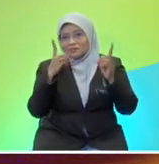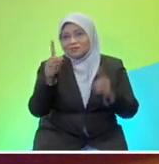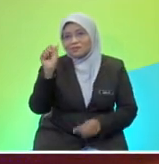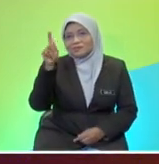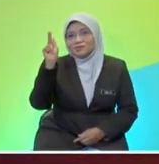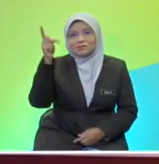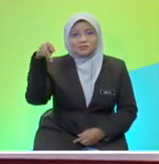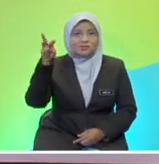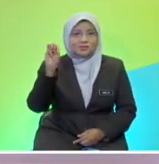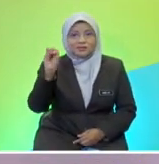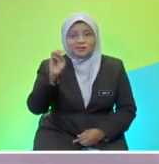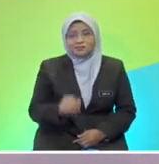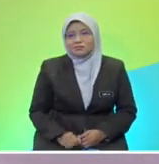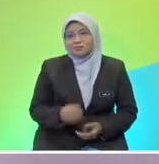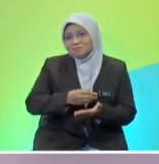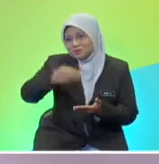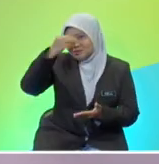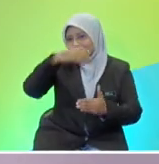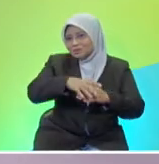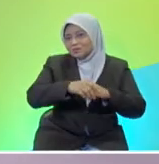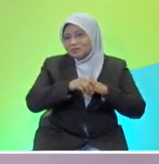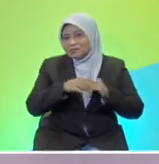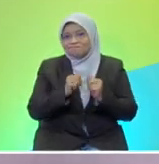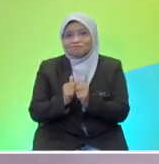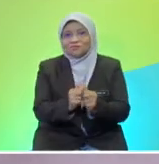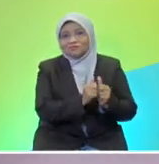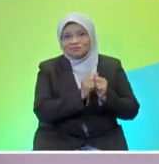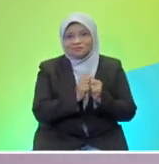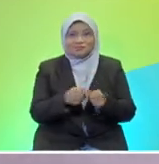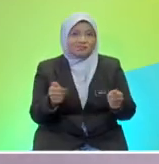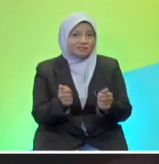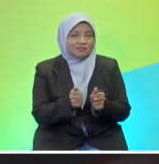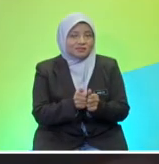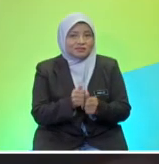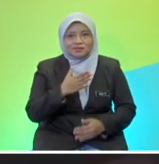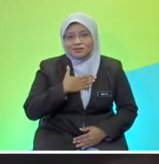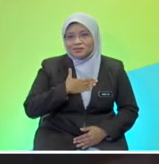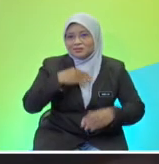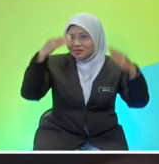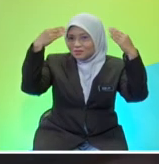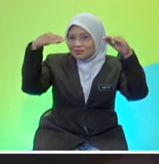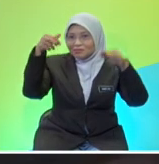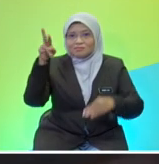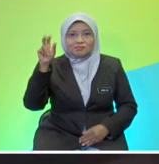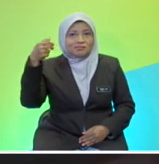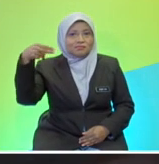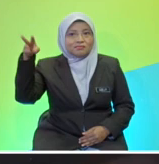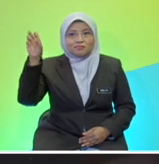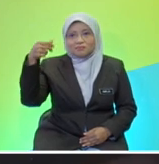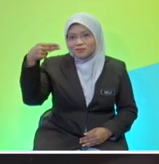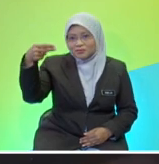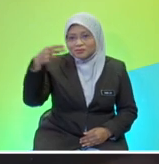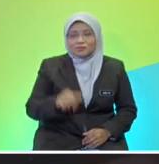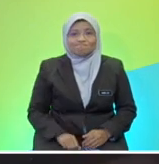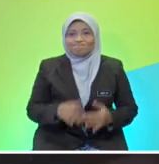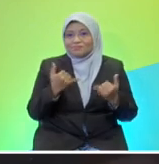and of course, we are learning English together. With me is Teacher Rahma. Teacher Rahma, today we're learning about toys, right? Yes.